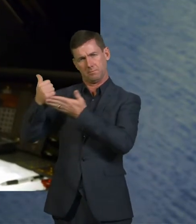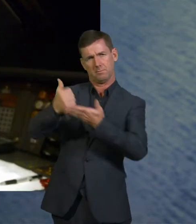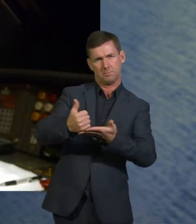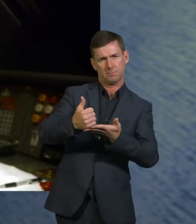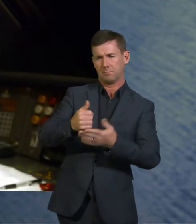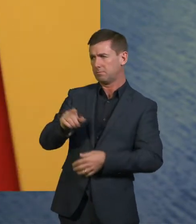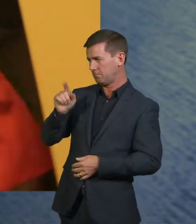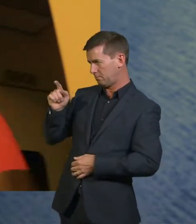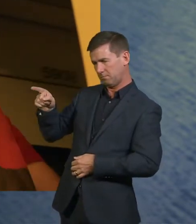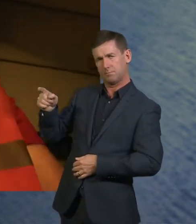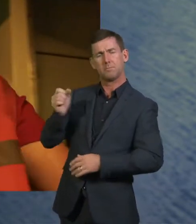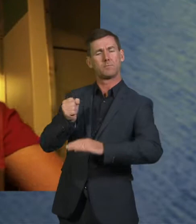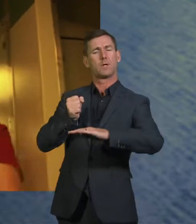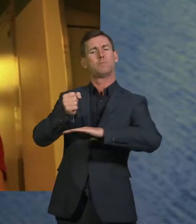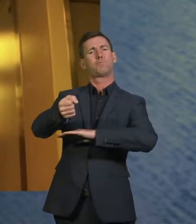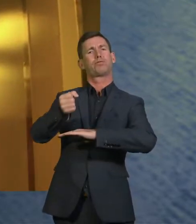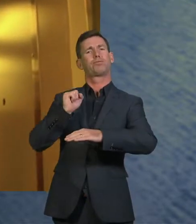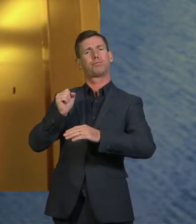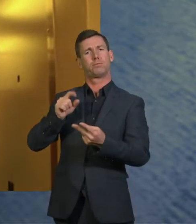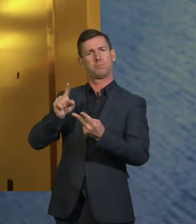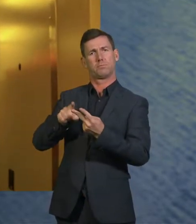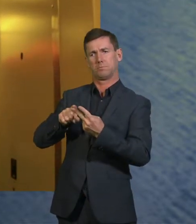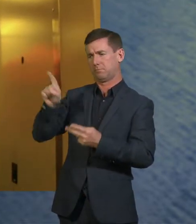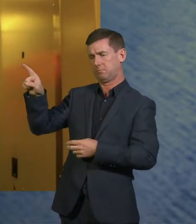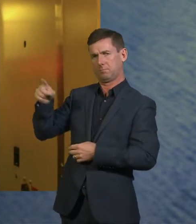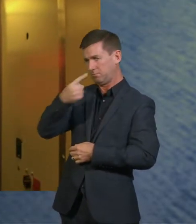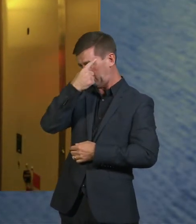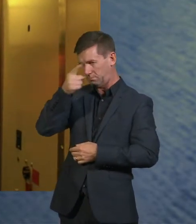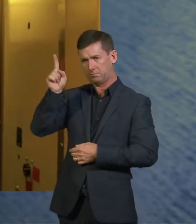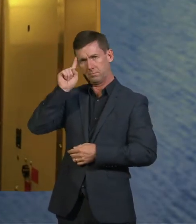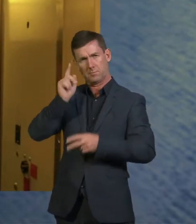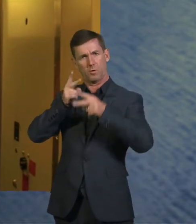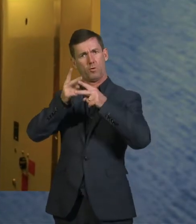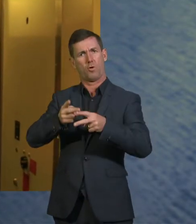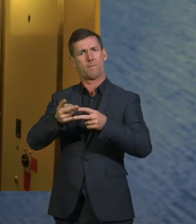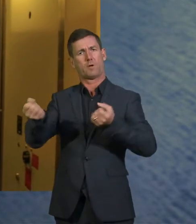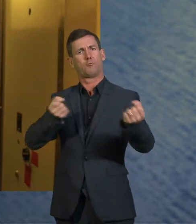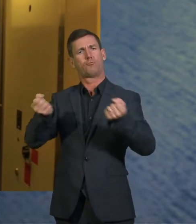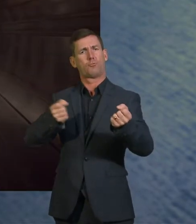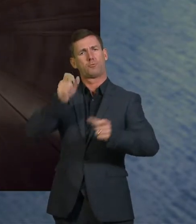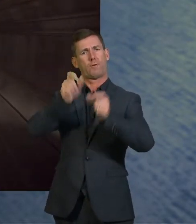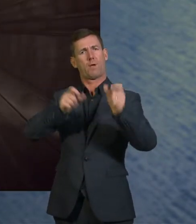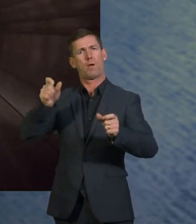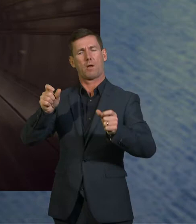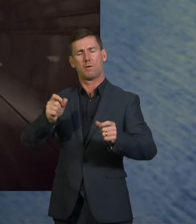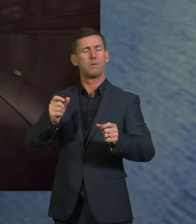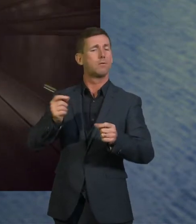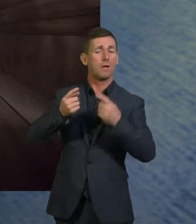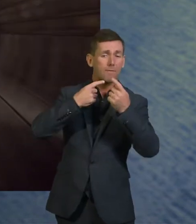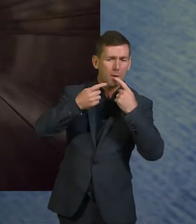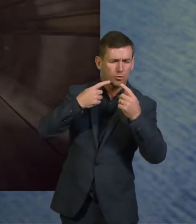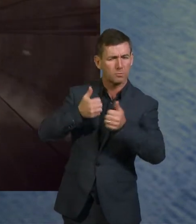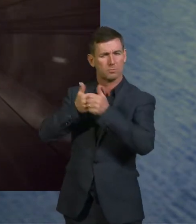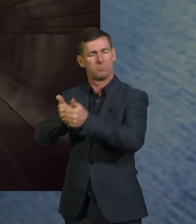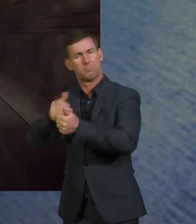at the controls for this mission, Steve is on guard duty, looking after the truckers, and keeping Tash up to speed with everything she needs to